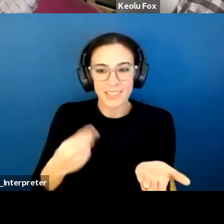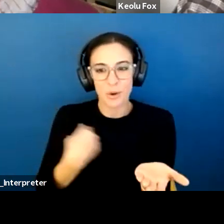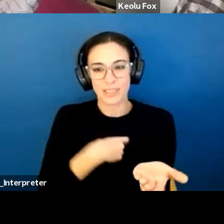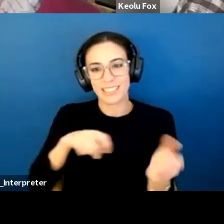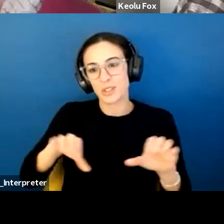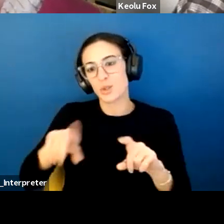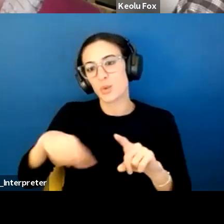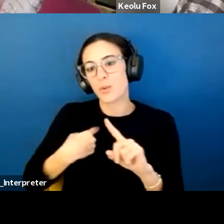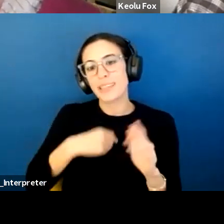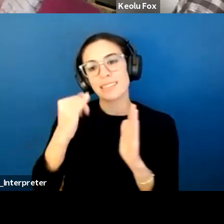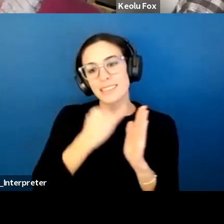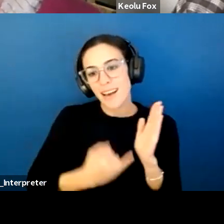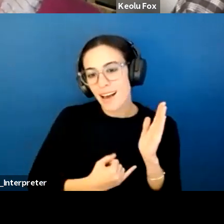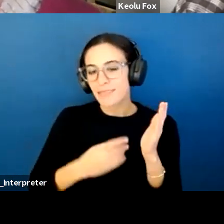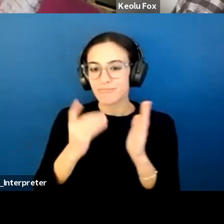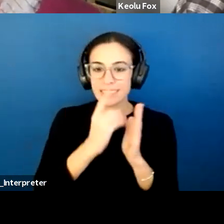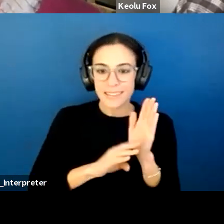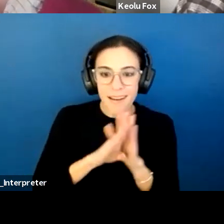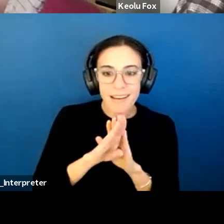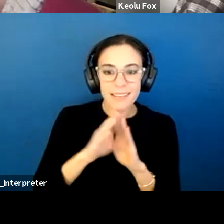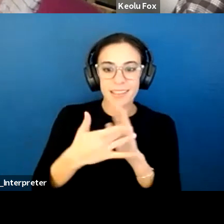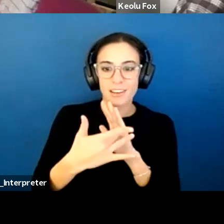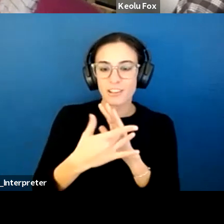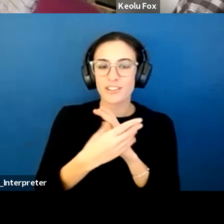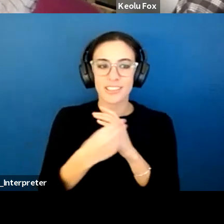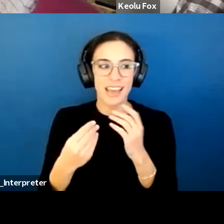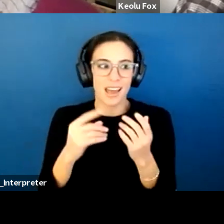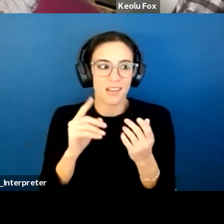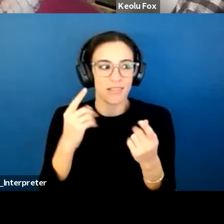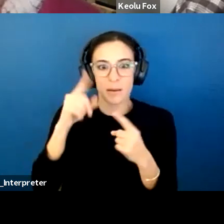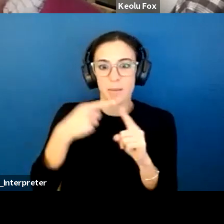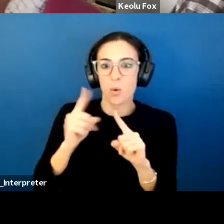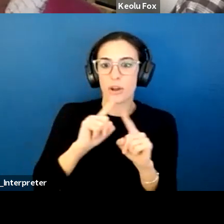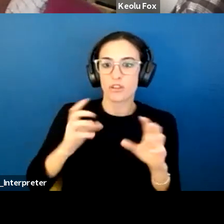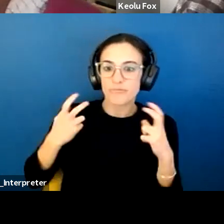as we think about to what ends we are putting our social resources.